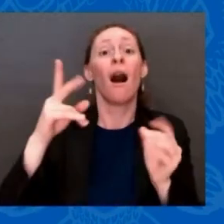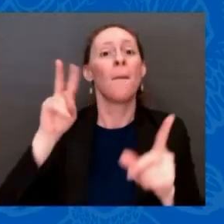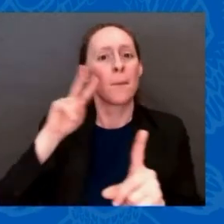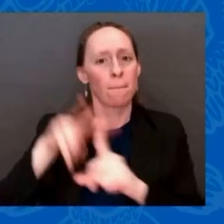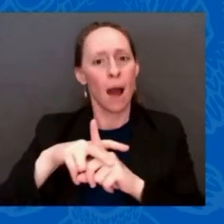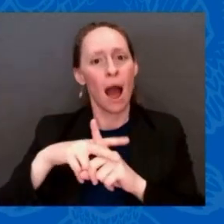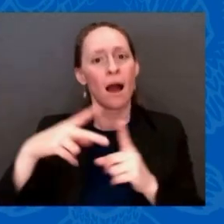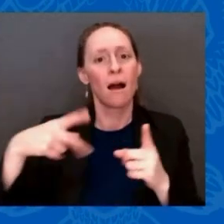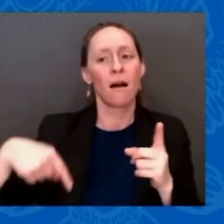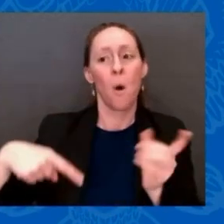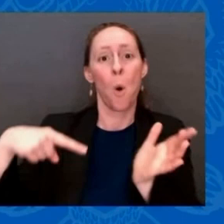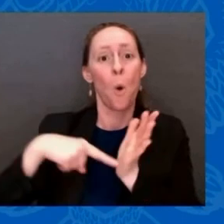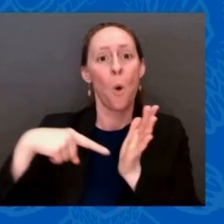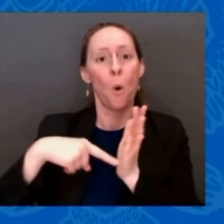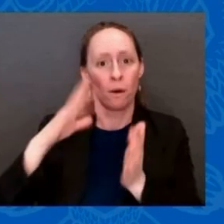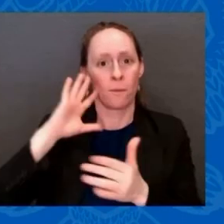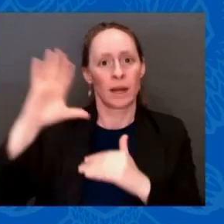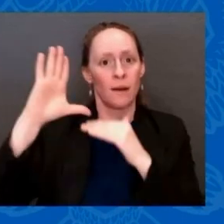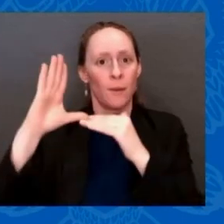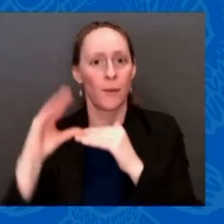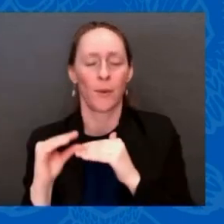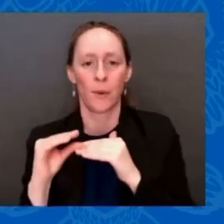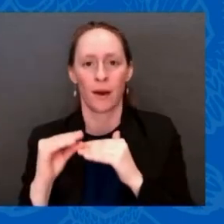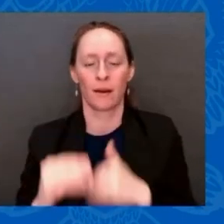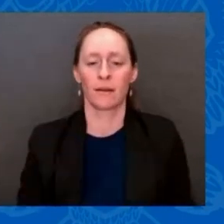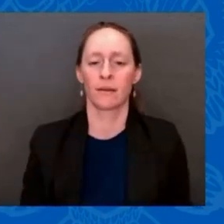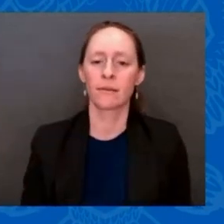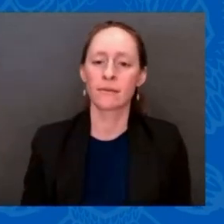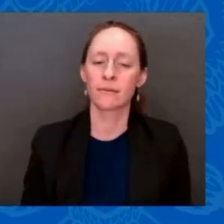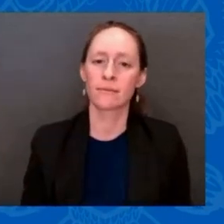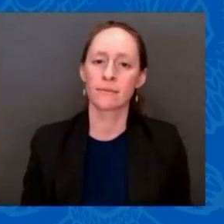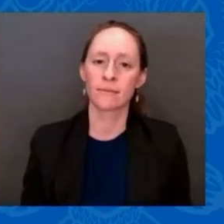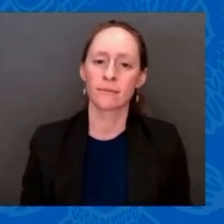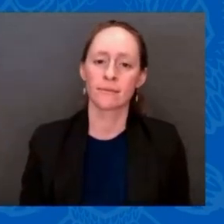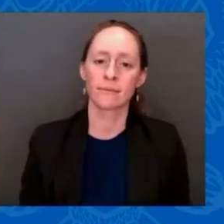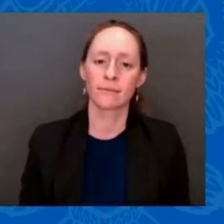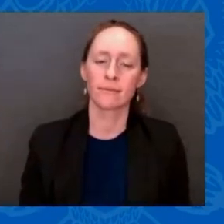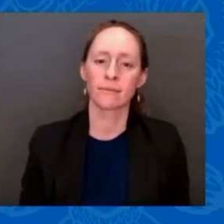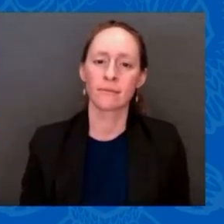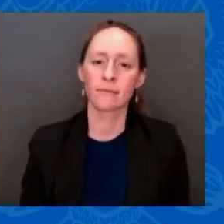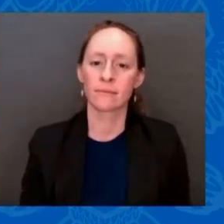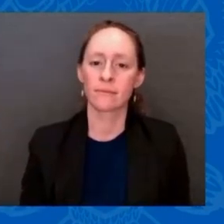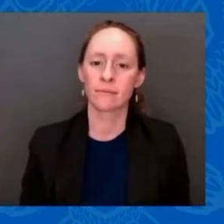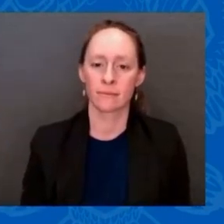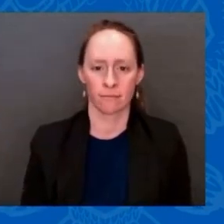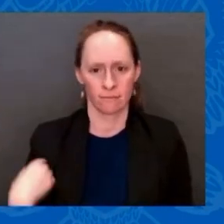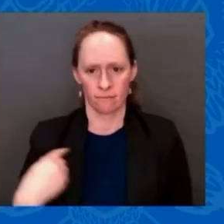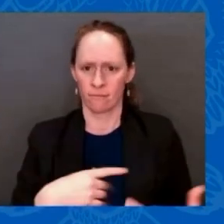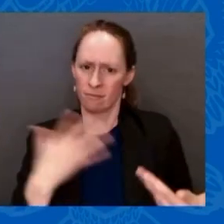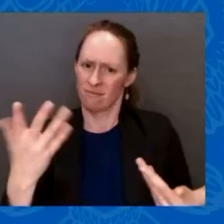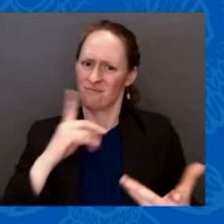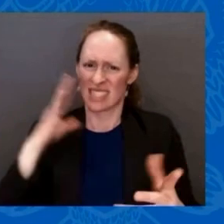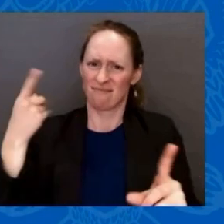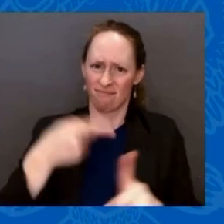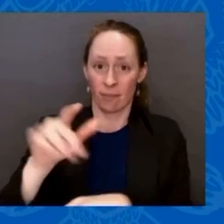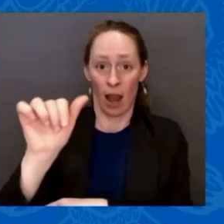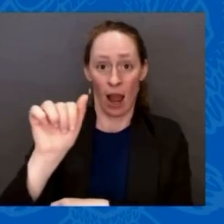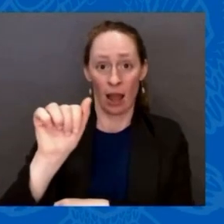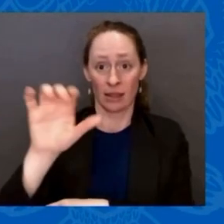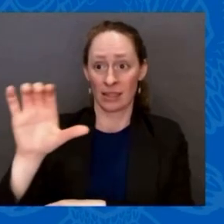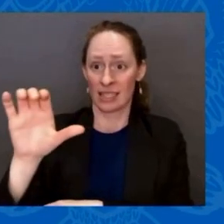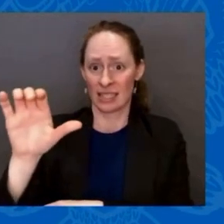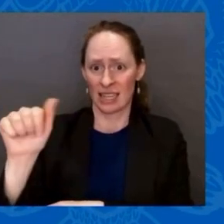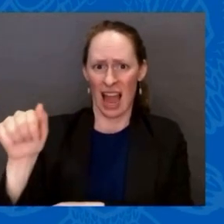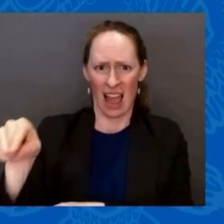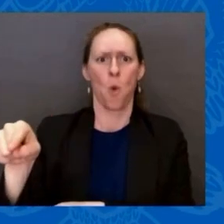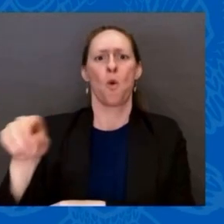Barack's Affordable Care Act. You know why we're doing that? I'm proud to strengthen that